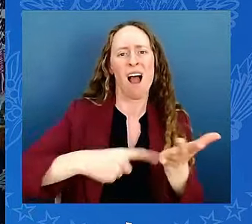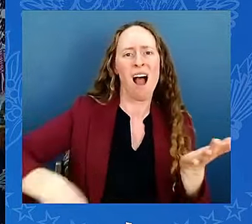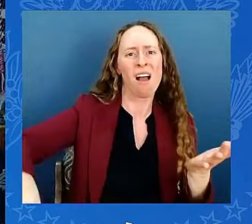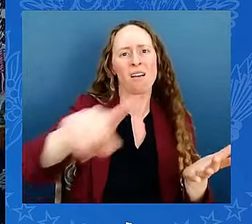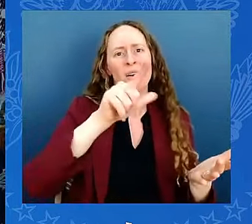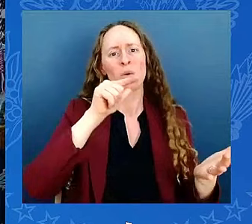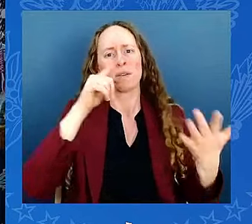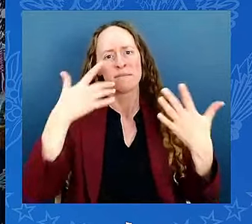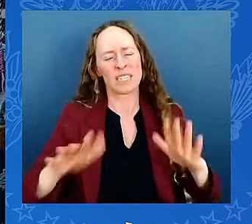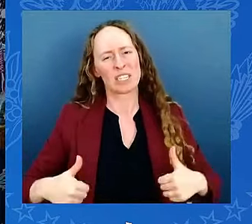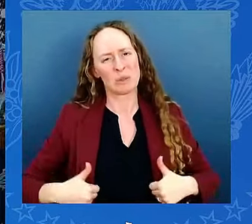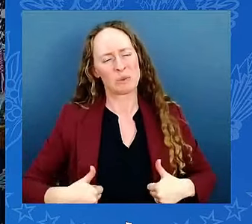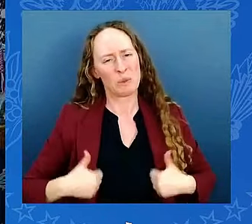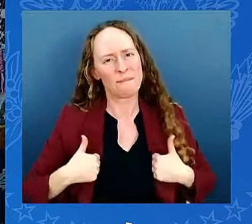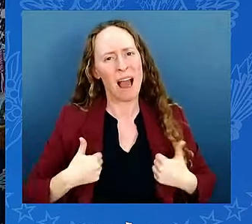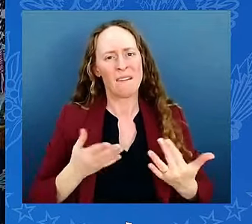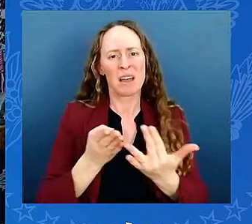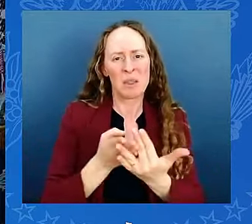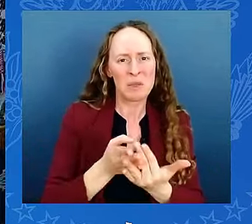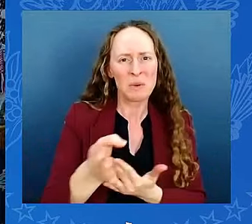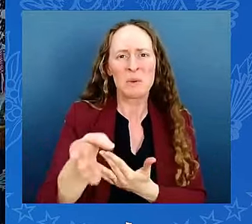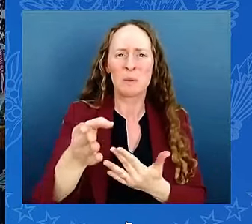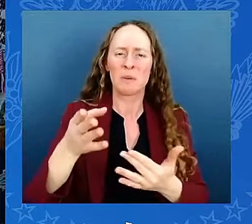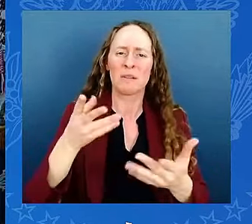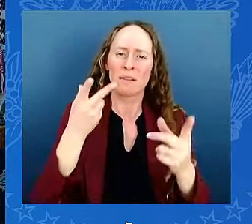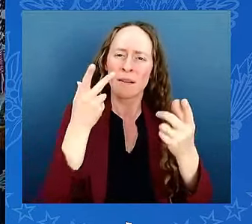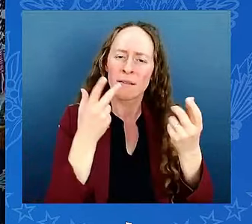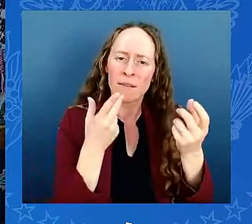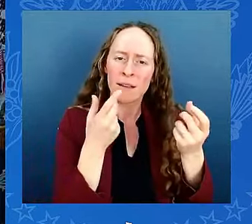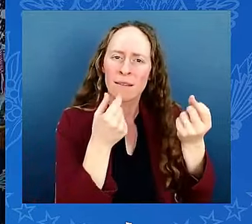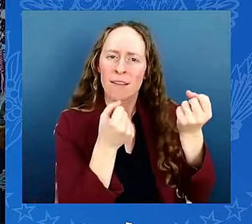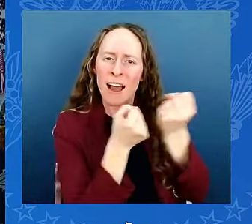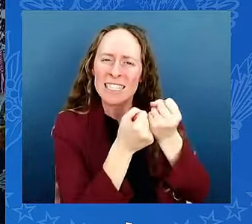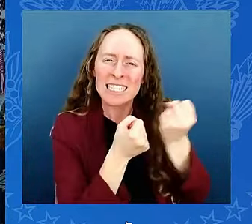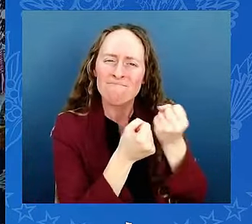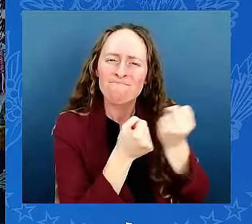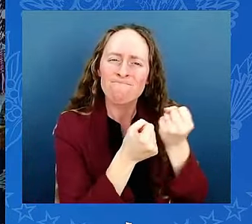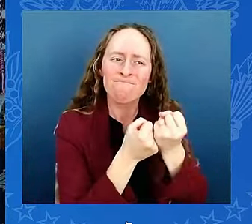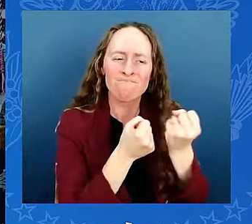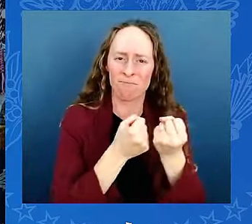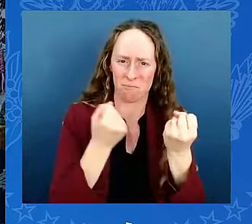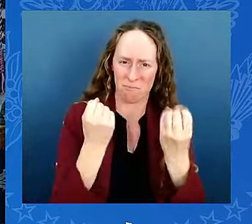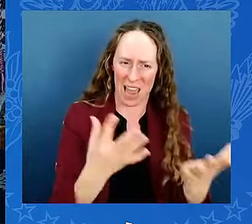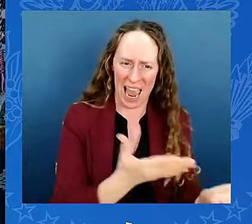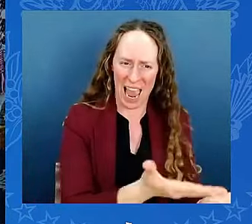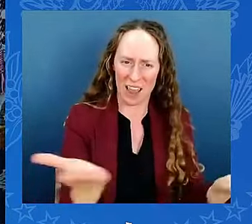with us today, including those behind me.